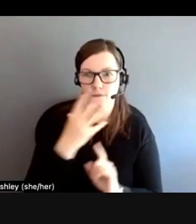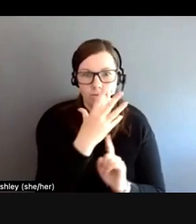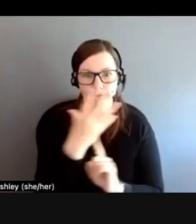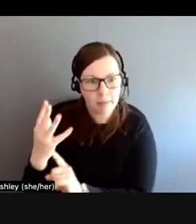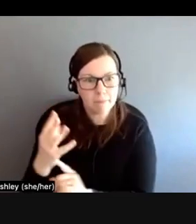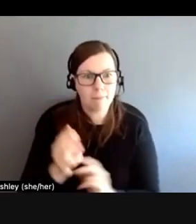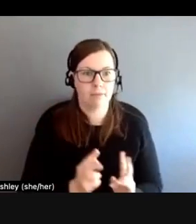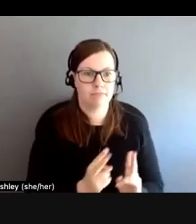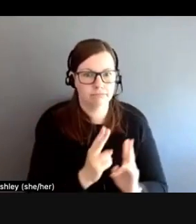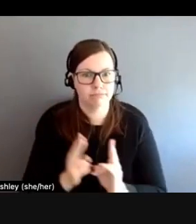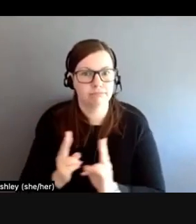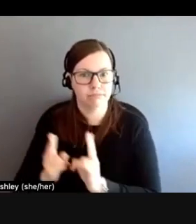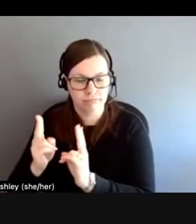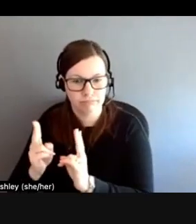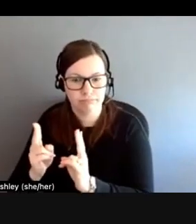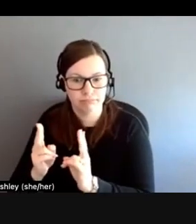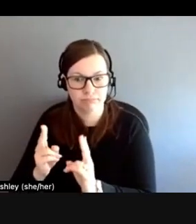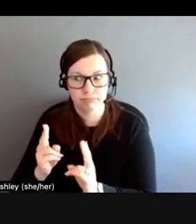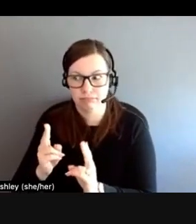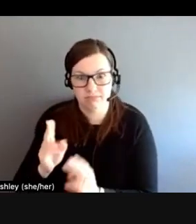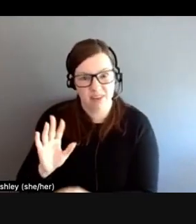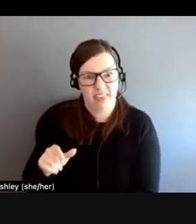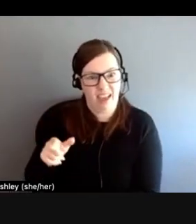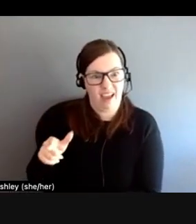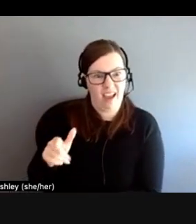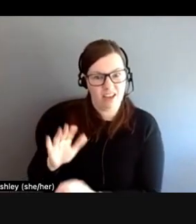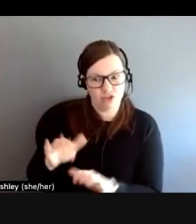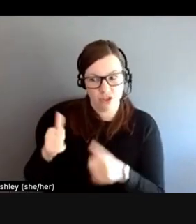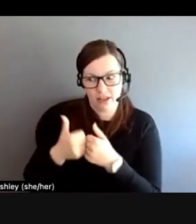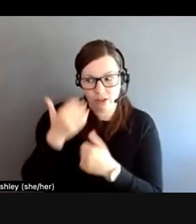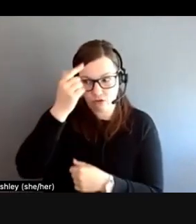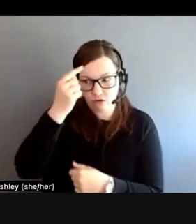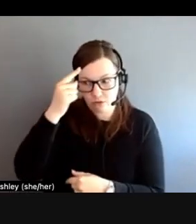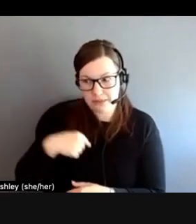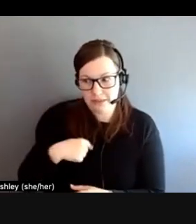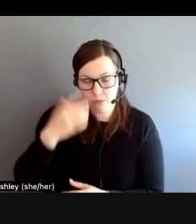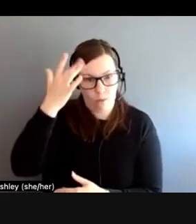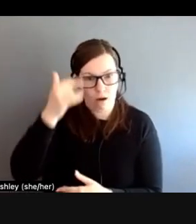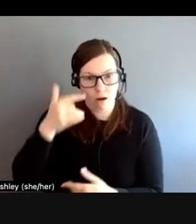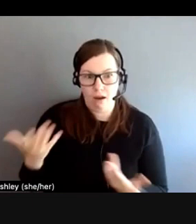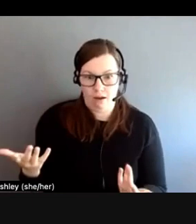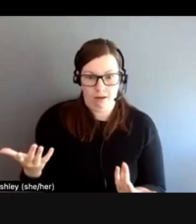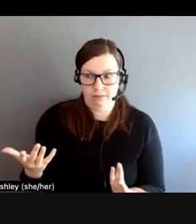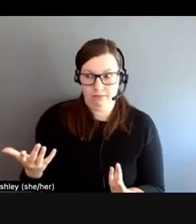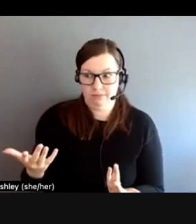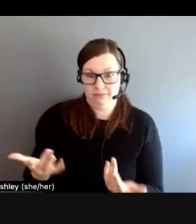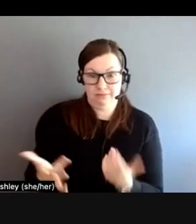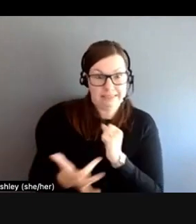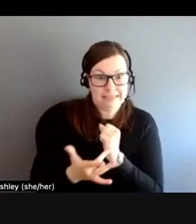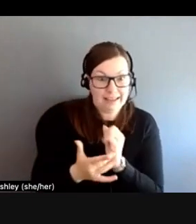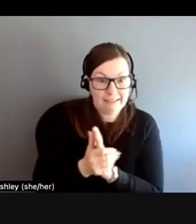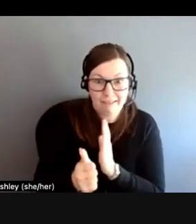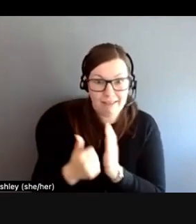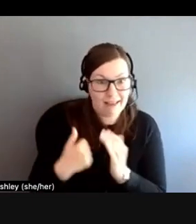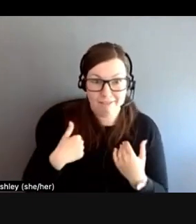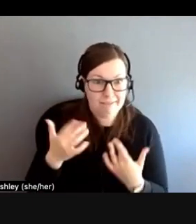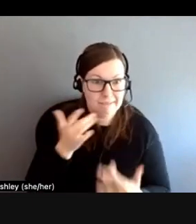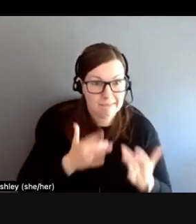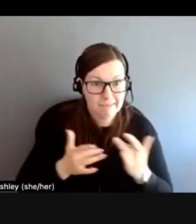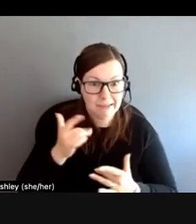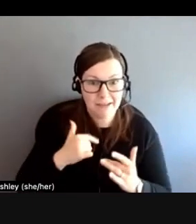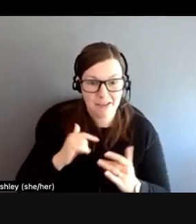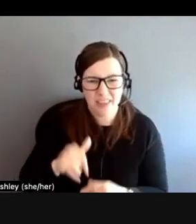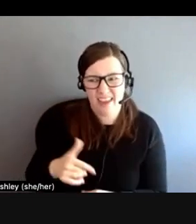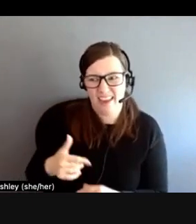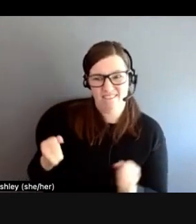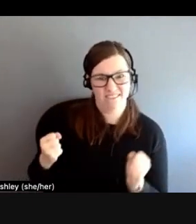challenge because I was already fearful that I didn't have the skills. So that fear was intimidating me in my